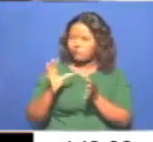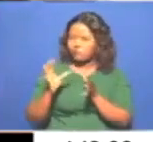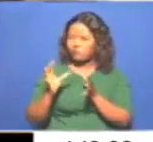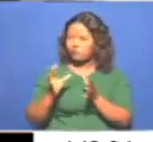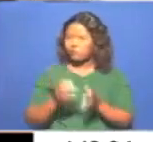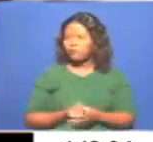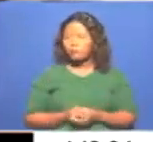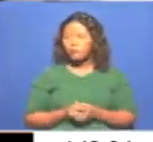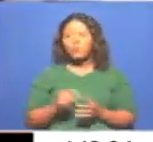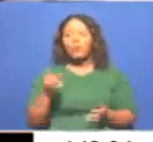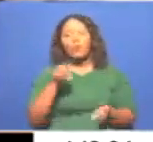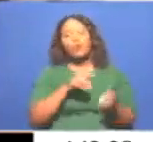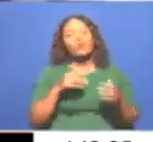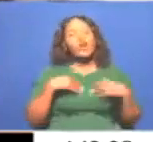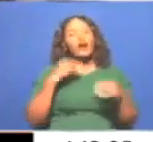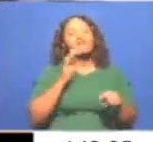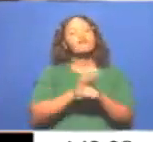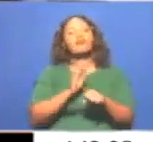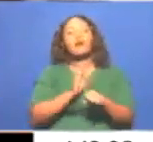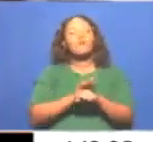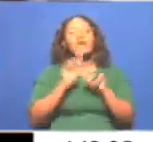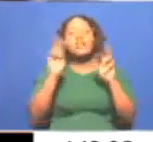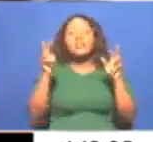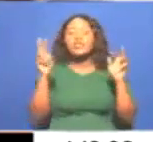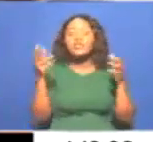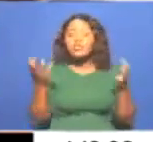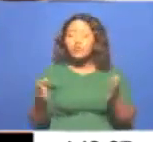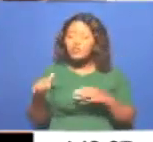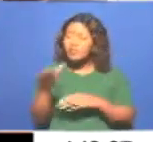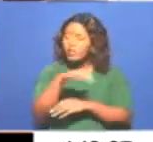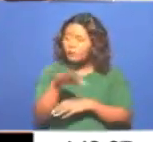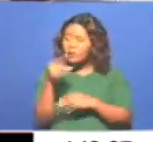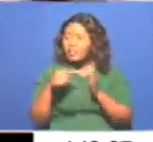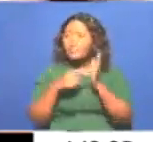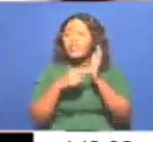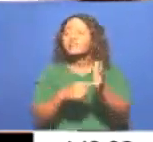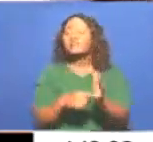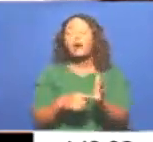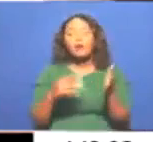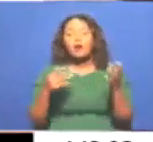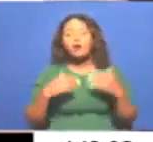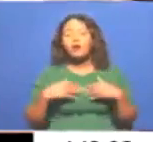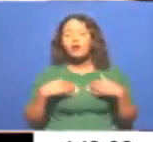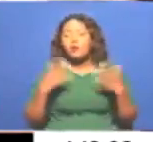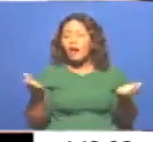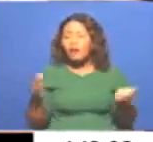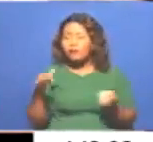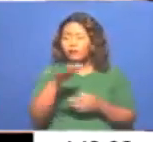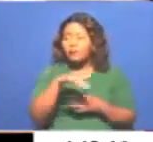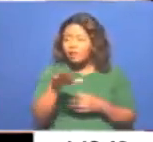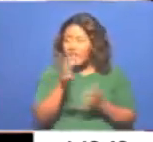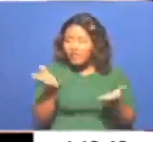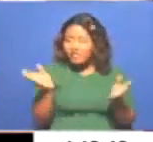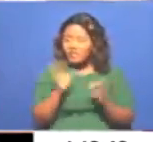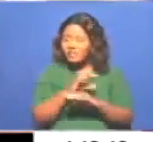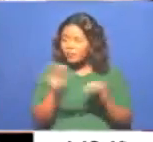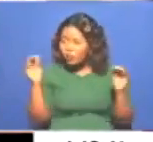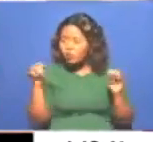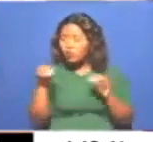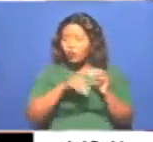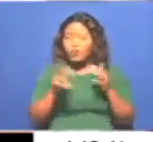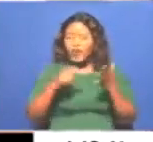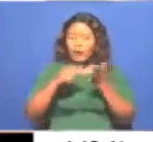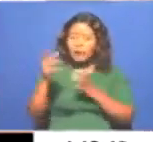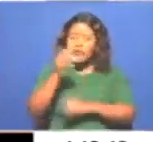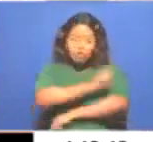We have so many issues with this compound. For instance, we don't have the casuals in school. And now, we are paying school fees. We are